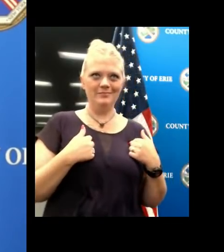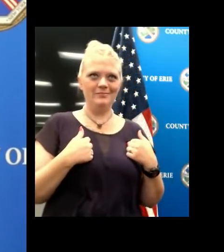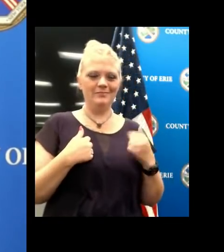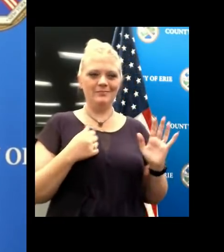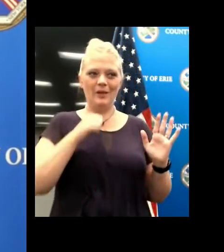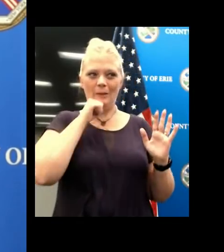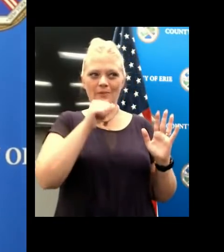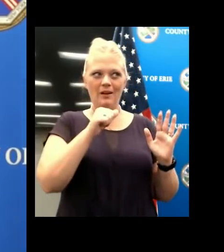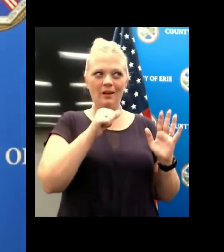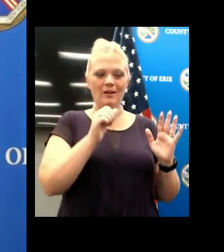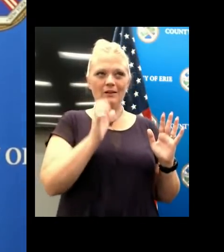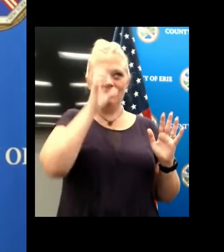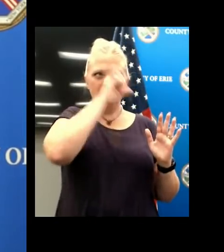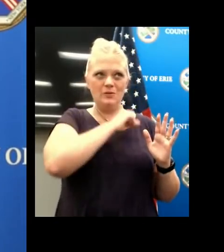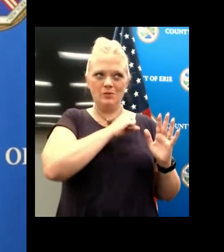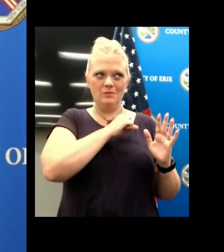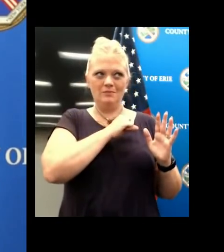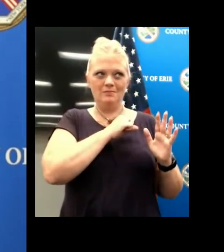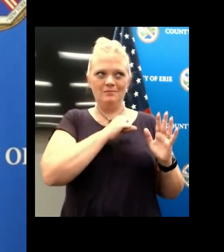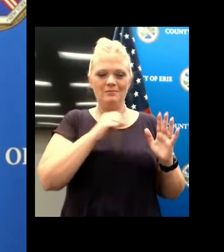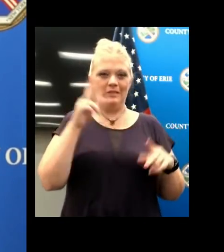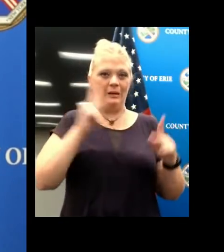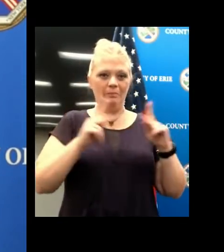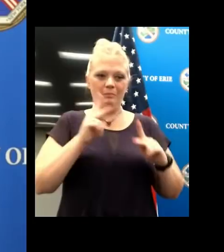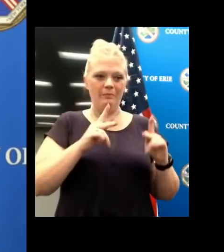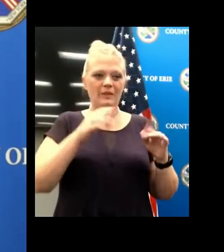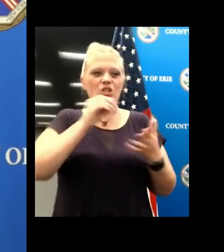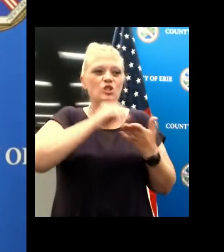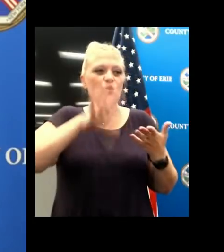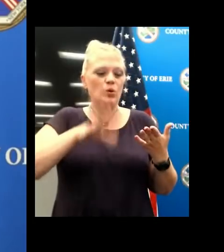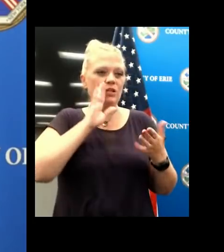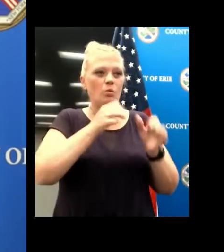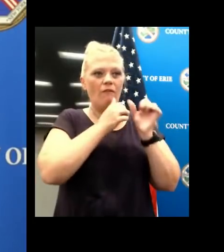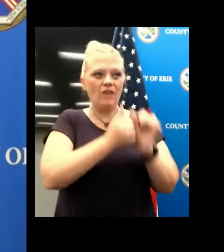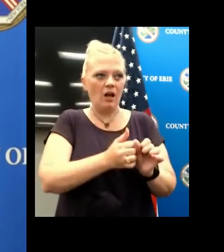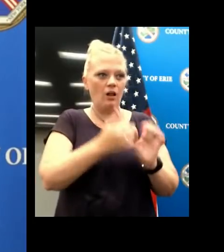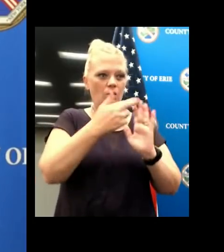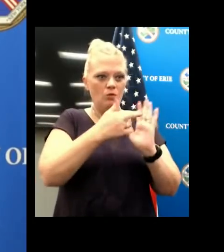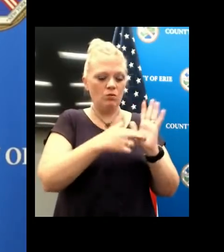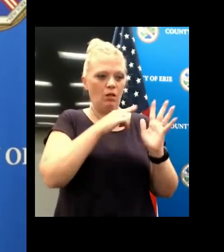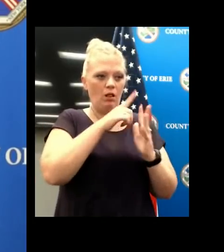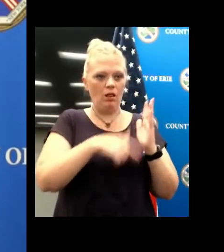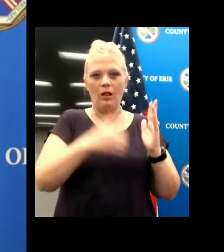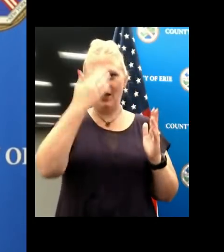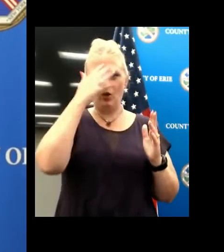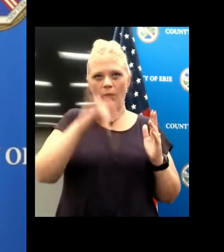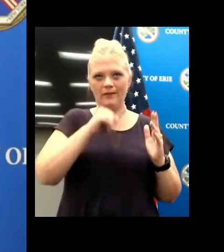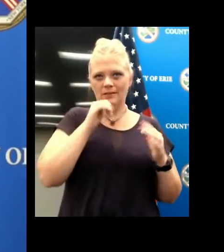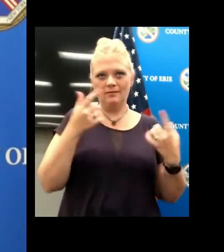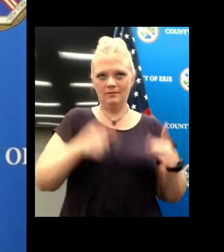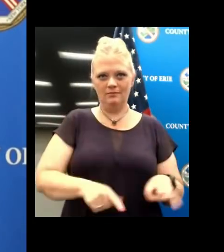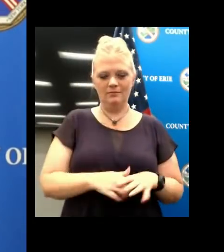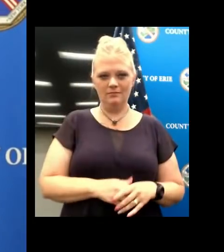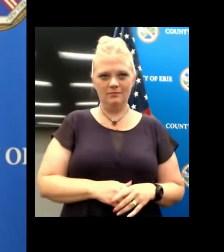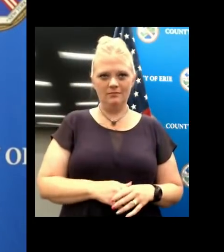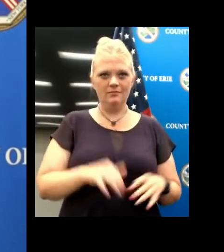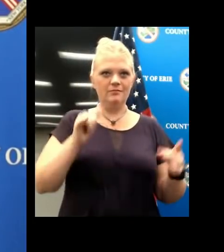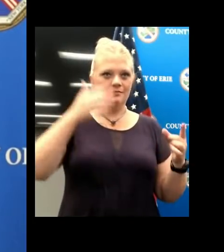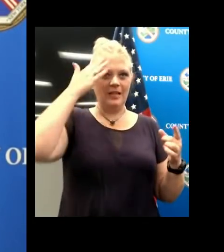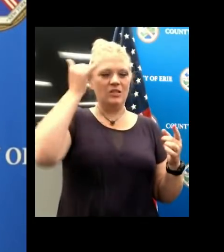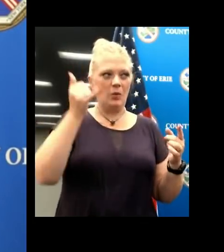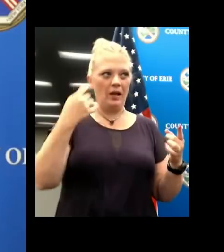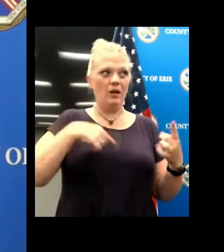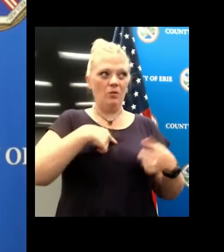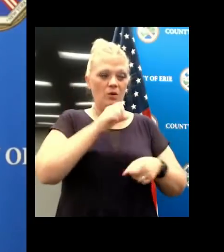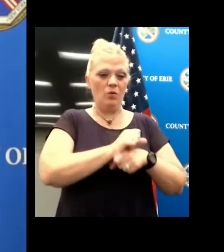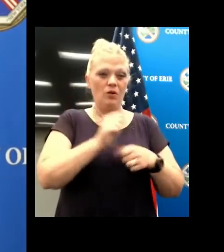that students are going to follow all the parameters and wear masks and not socially distant. I know that's not the case, and that's why we are